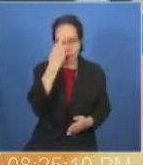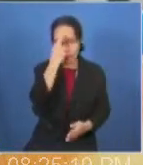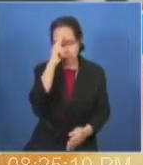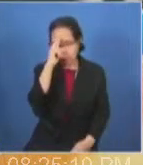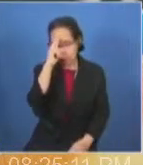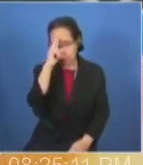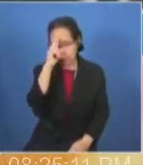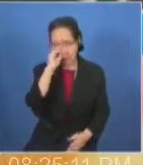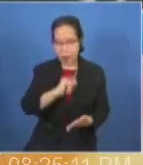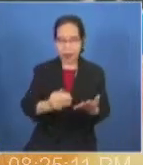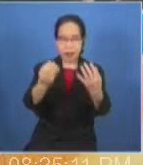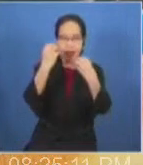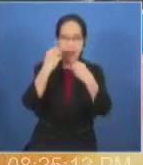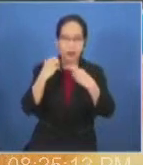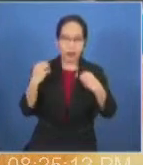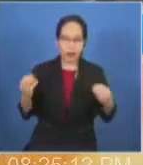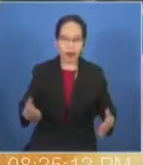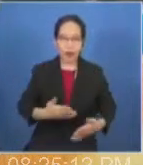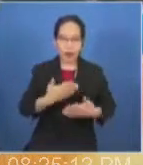hope.